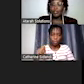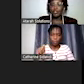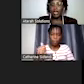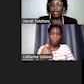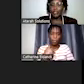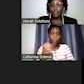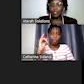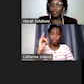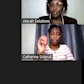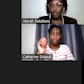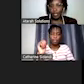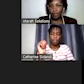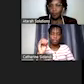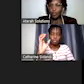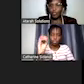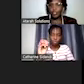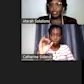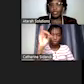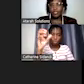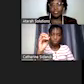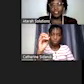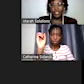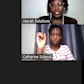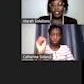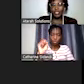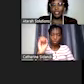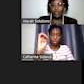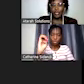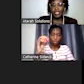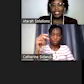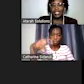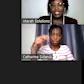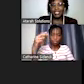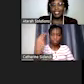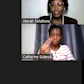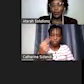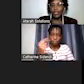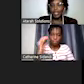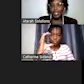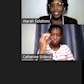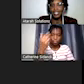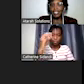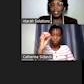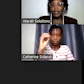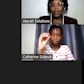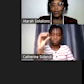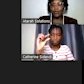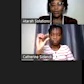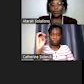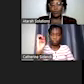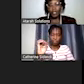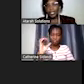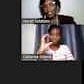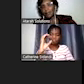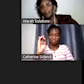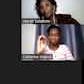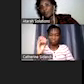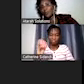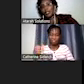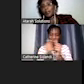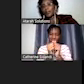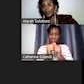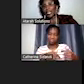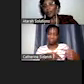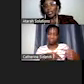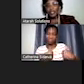have Joseph Choge. Joseph Choge is known as the CEO with a heart. He's the one who used to be,